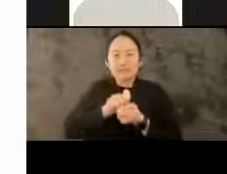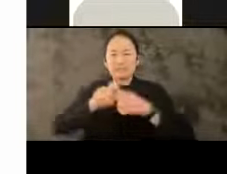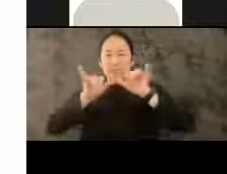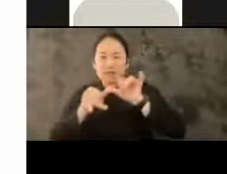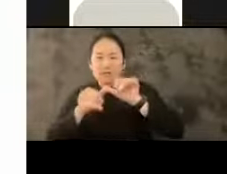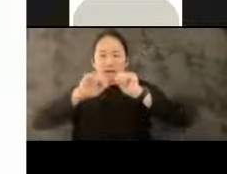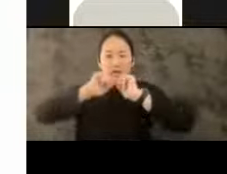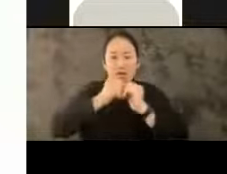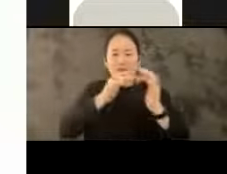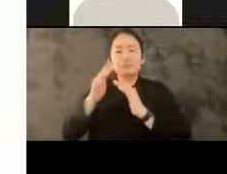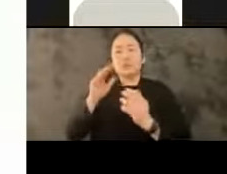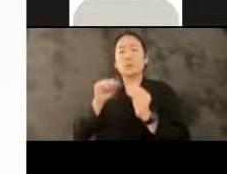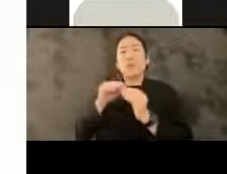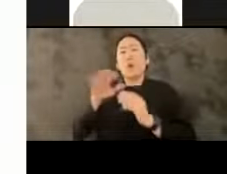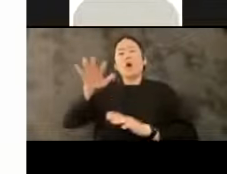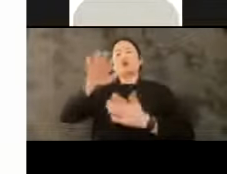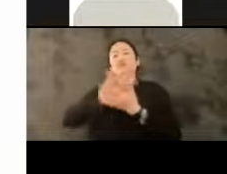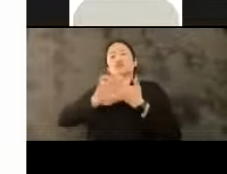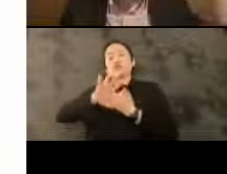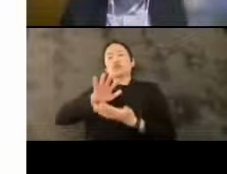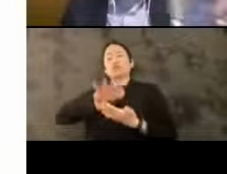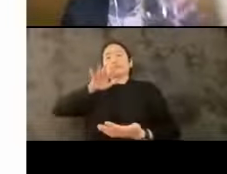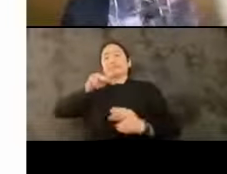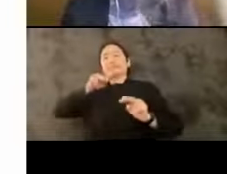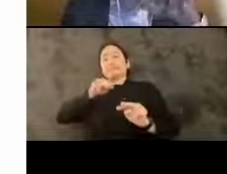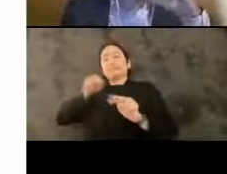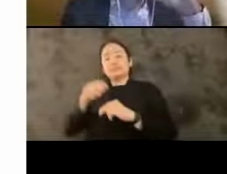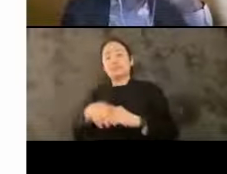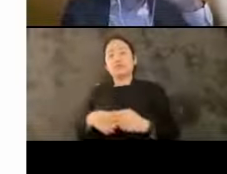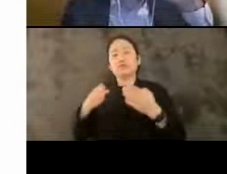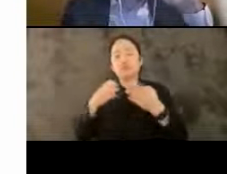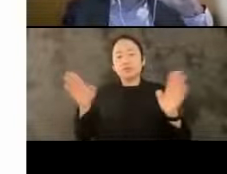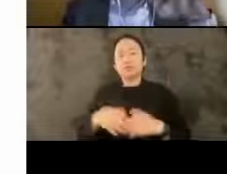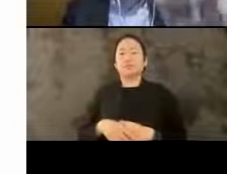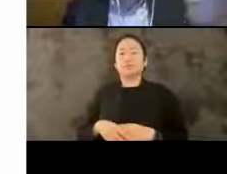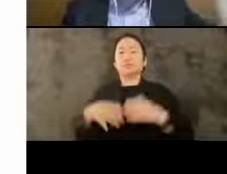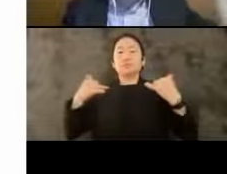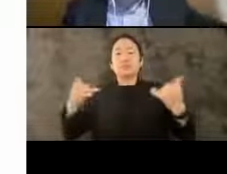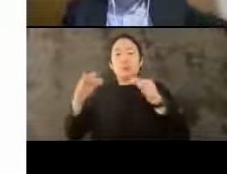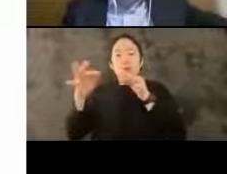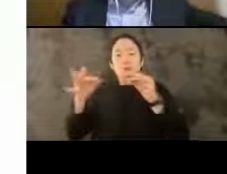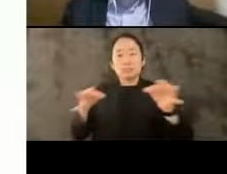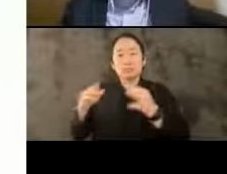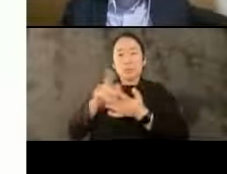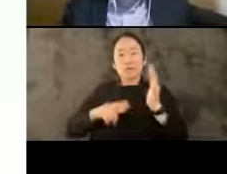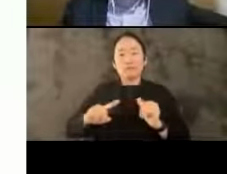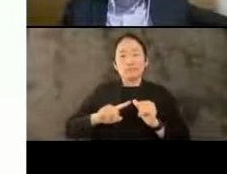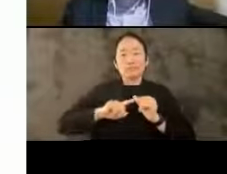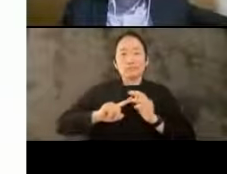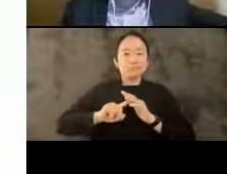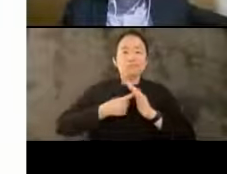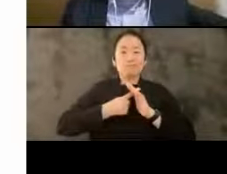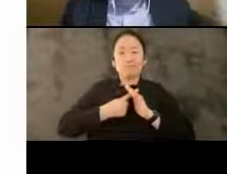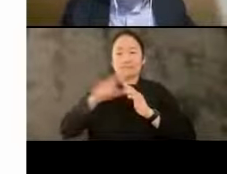then tonight we're going to go through a few of the things that we found so far through our initial evaluations, but we